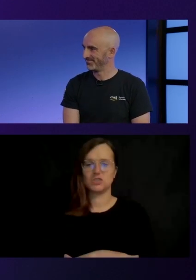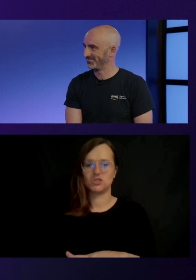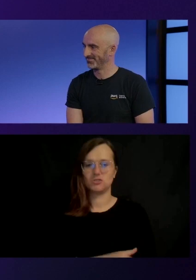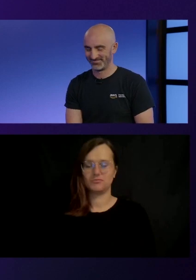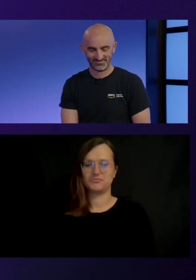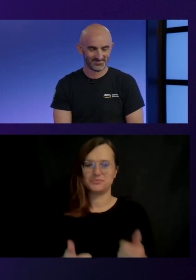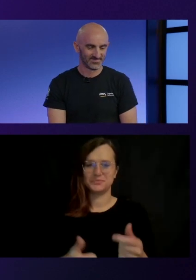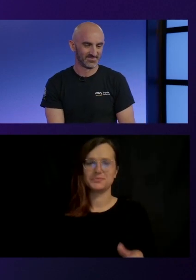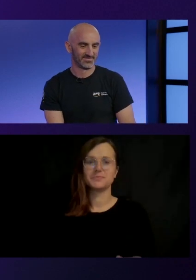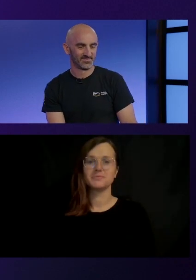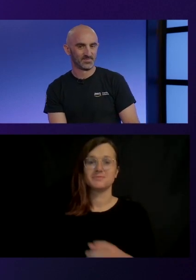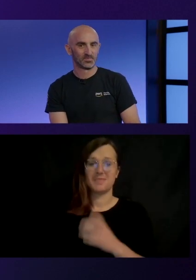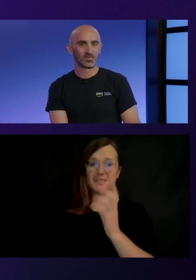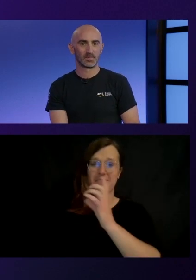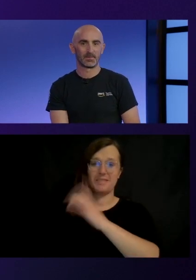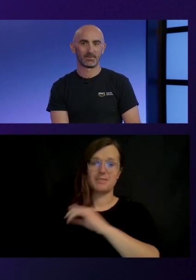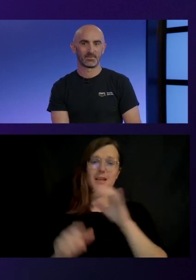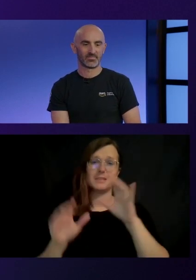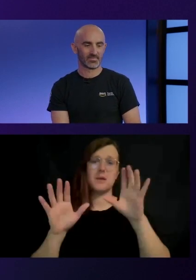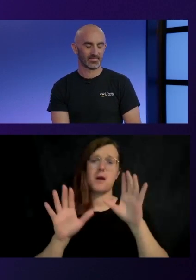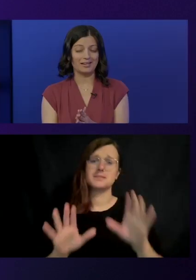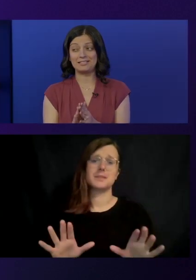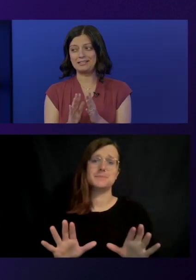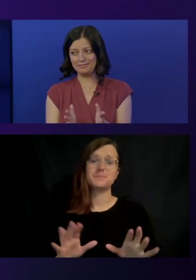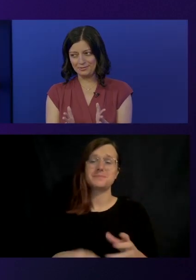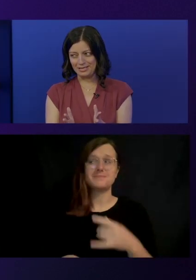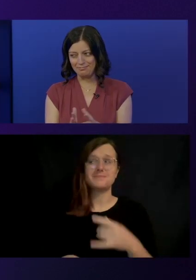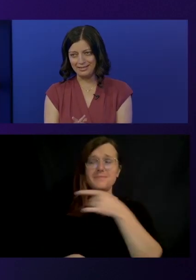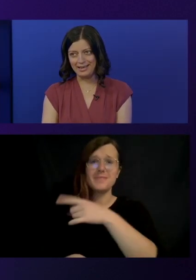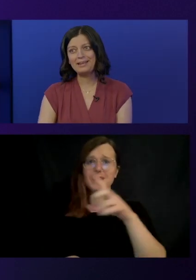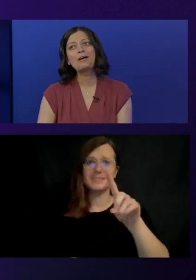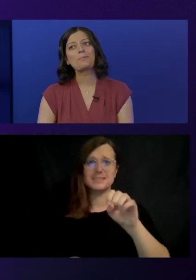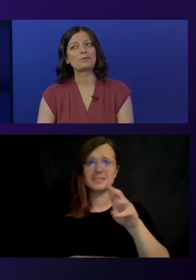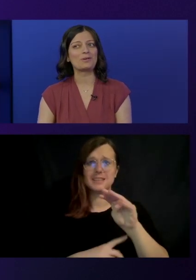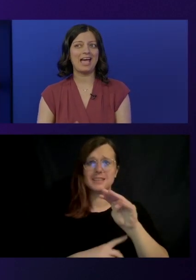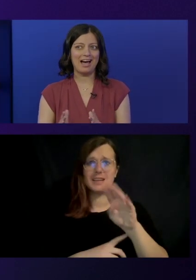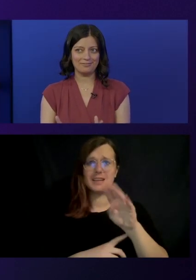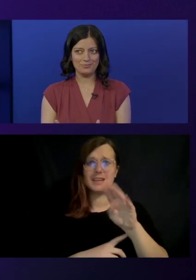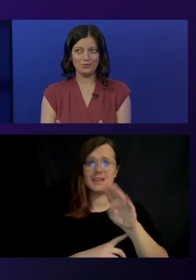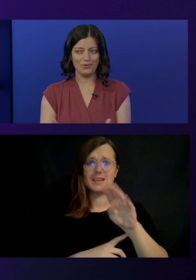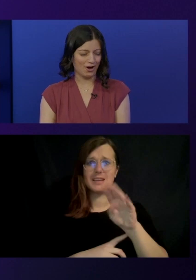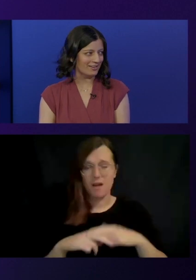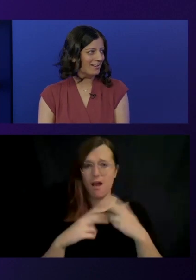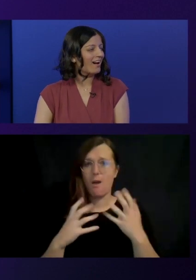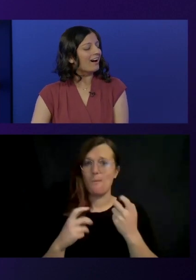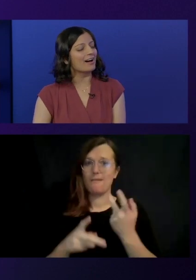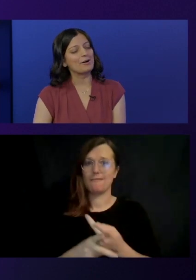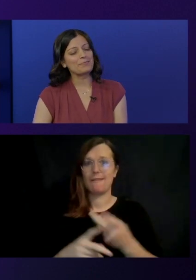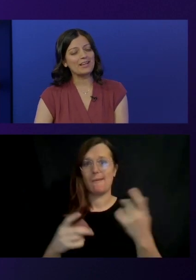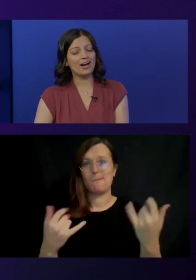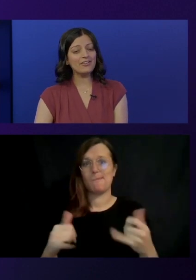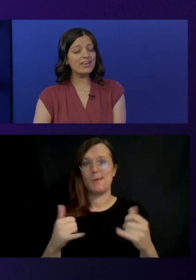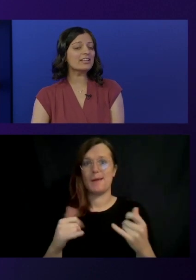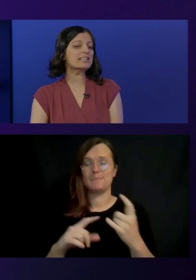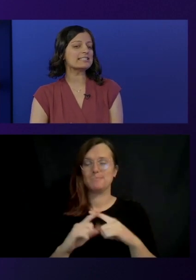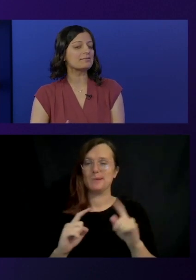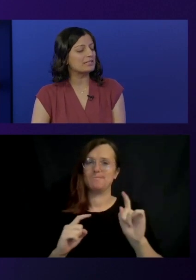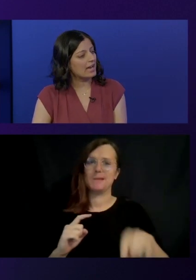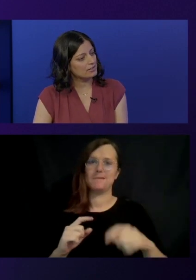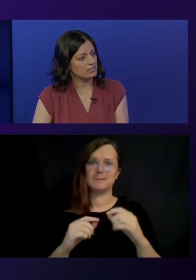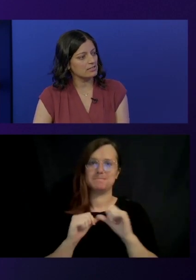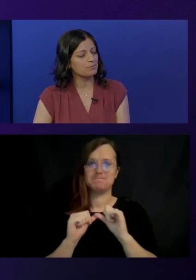That's awesome. You know, this is such a fun demo, and I'd love to keep playing, but we have to move on. Are there